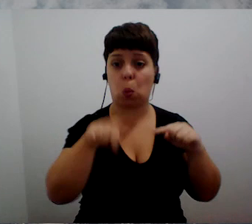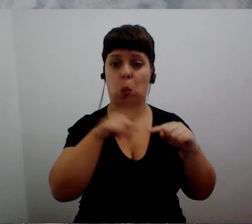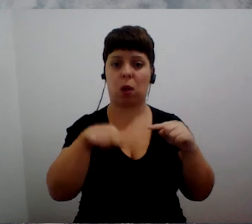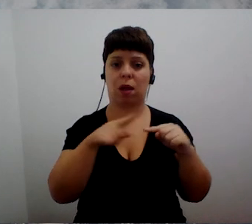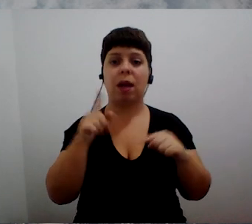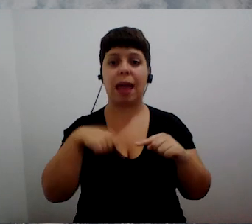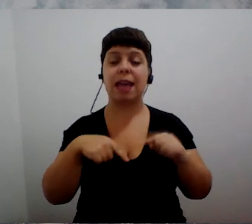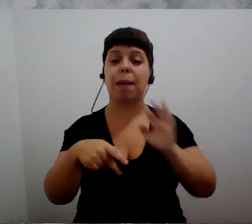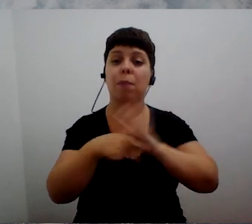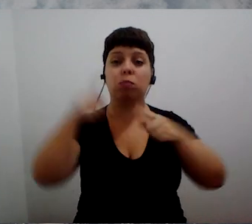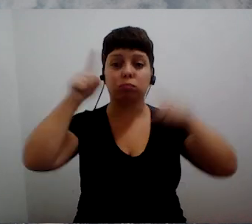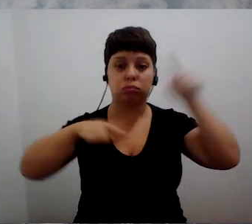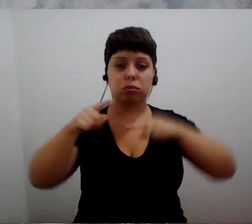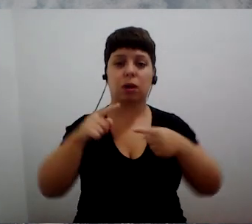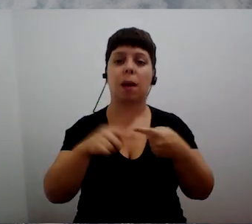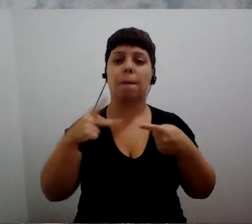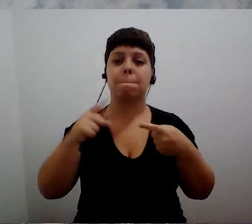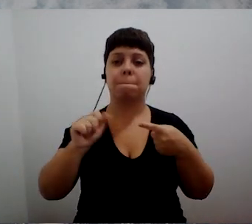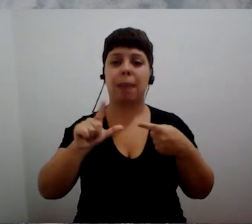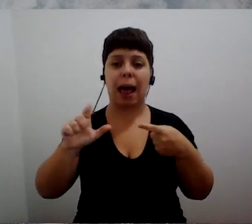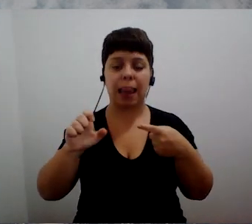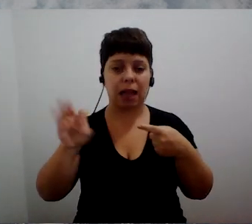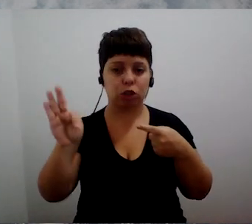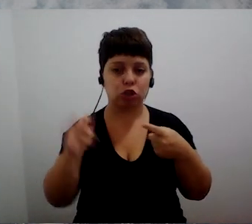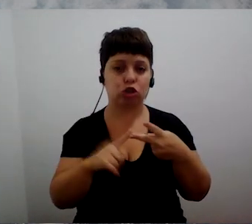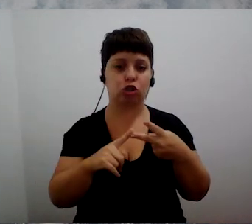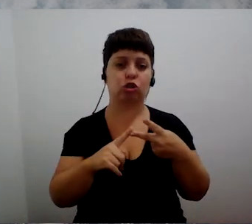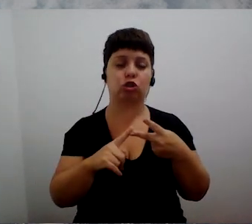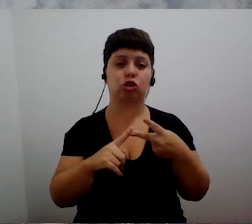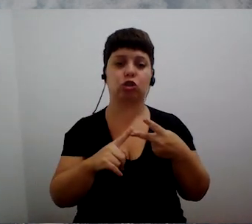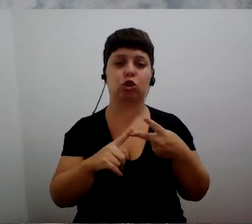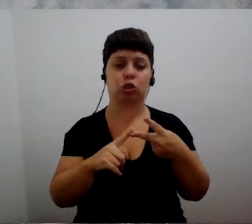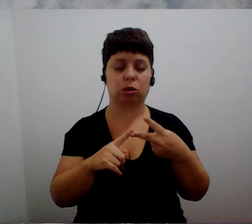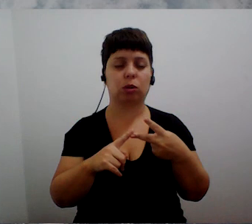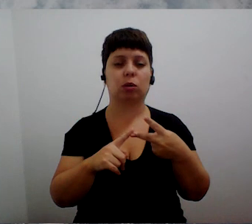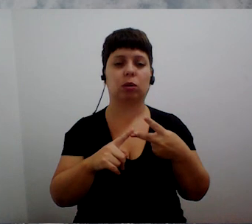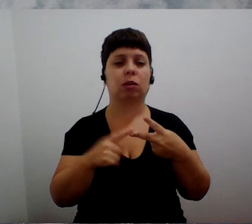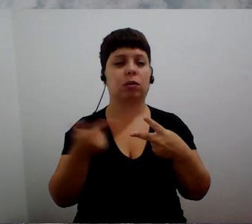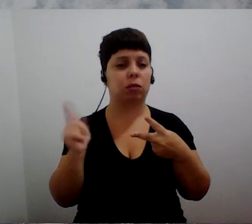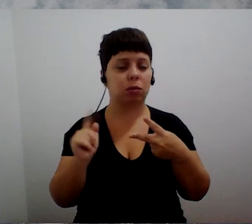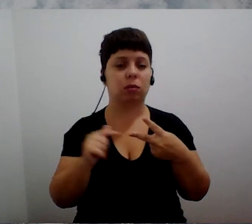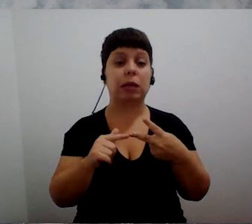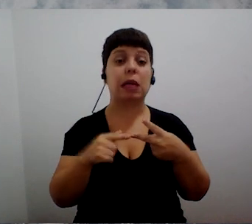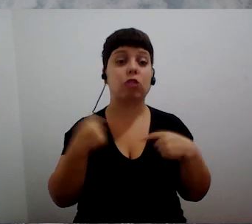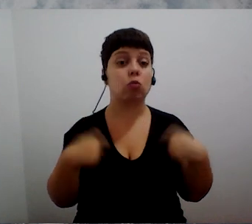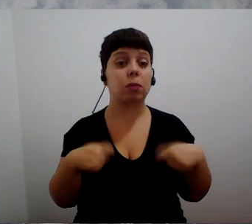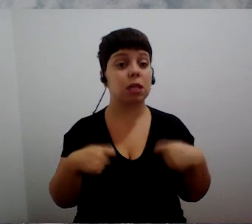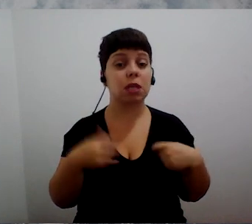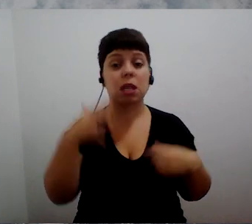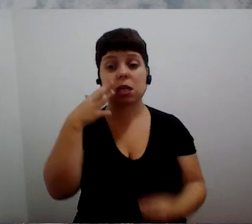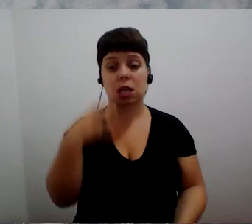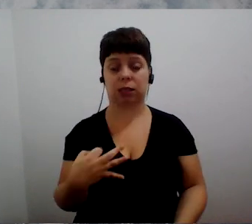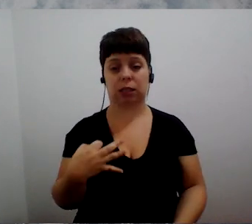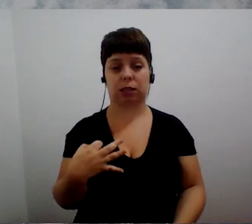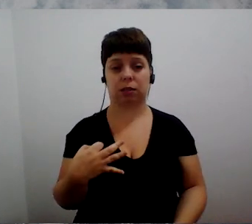about our governance. It's how we work. We work with pellet, we work with resin,